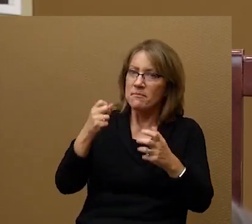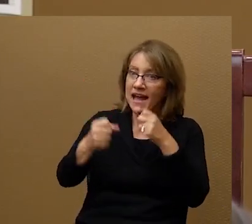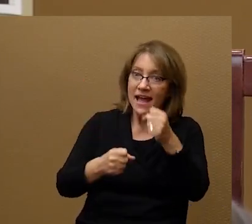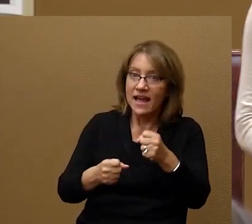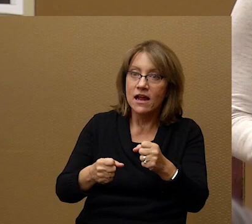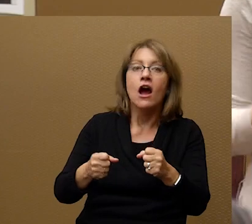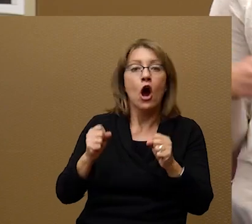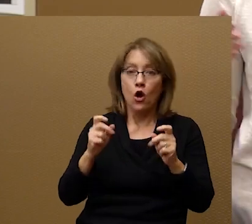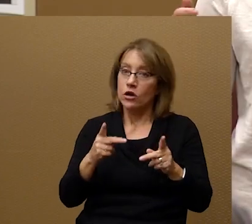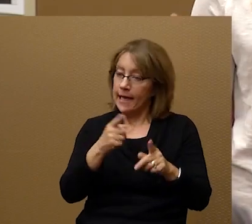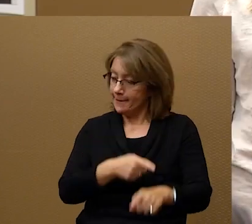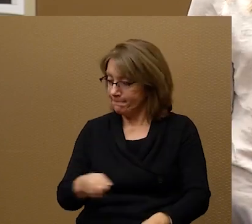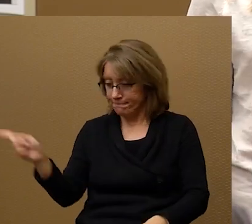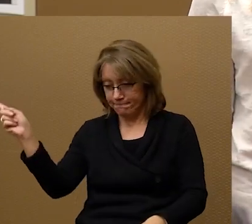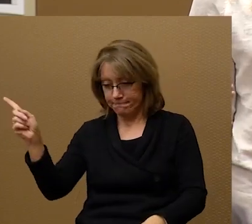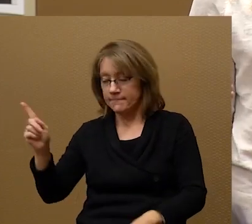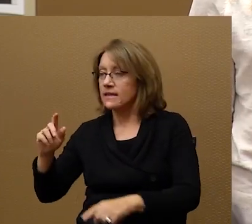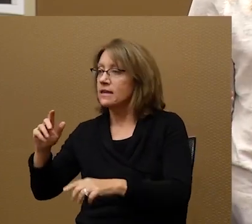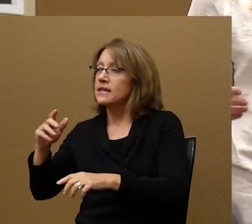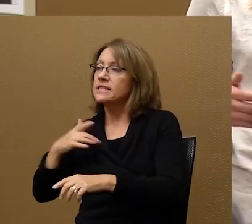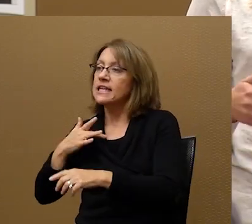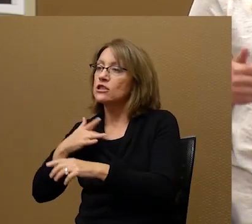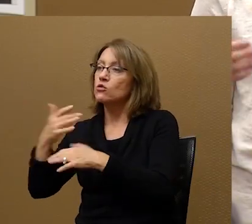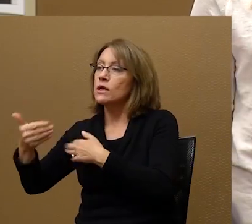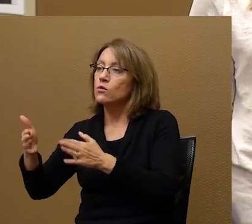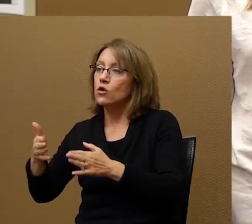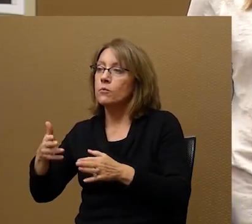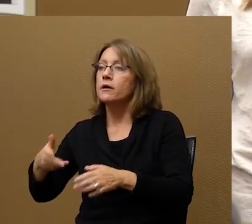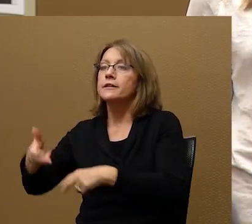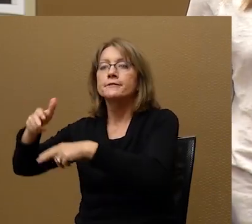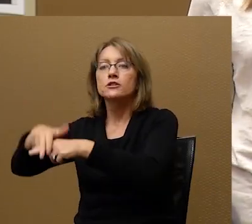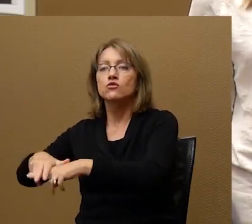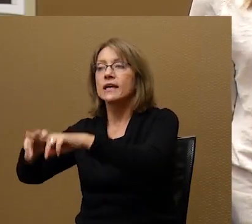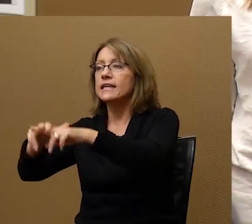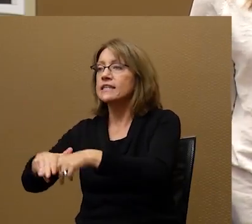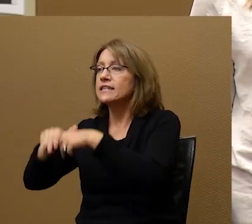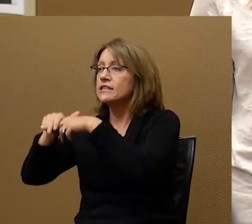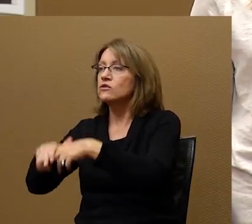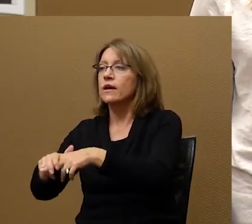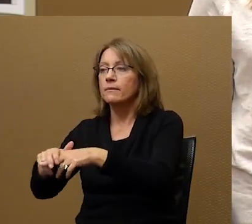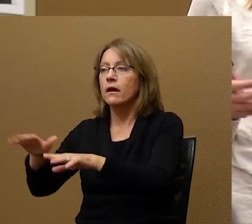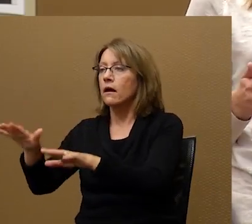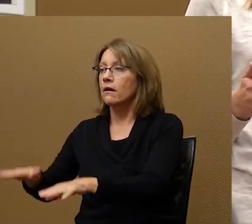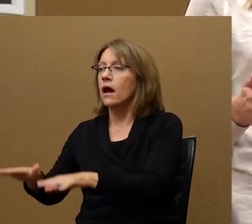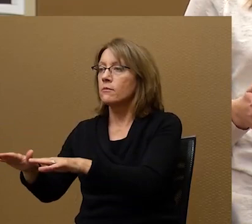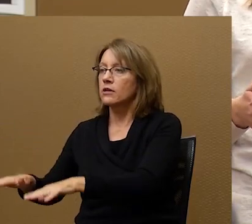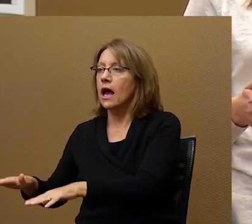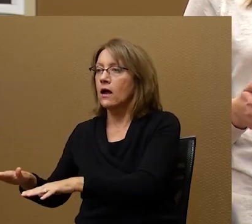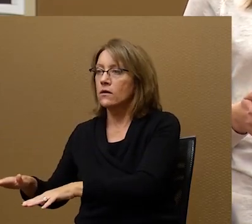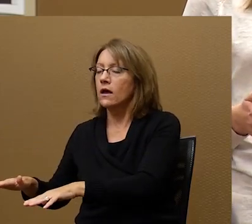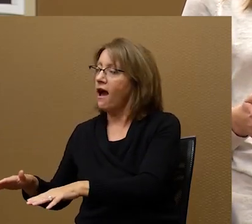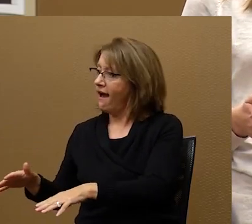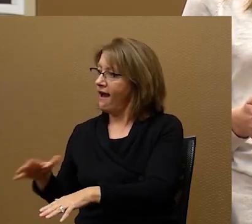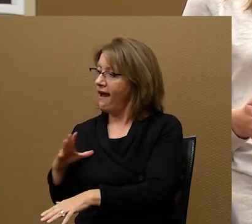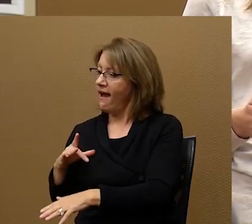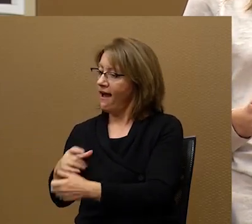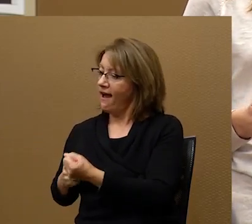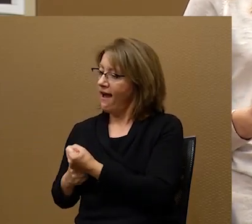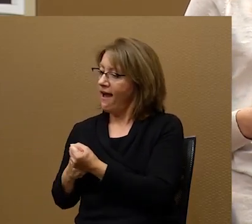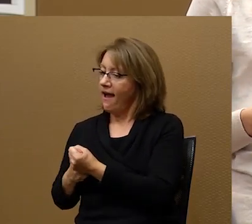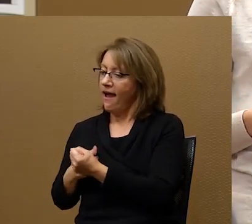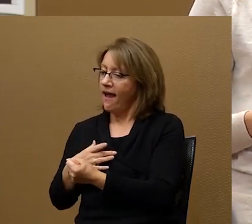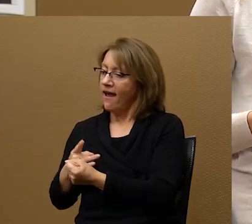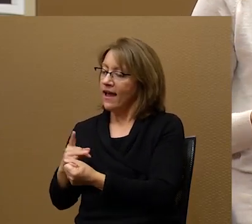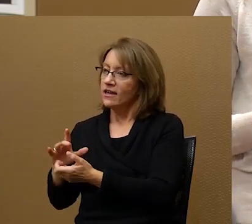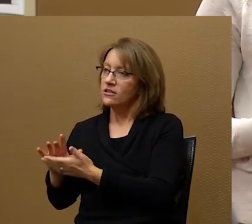to the sensory room. They calm down on the swing. Now they've just been reinforced by the swing, and they've been reinforced by